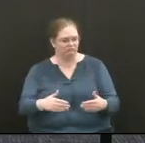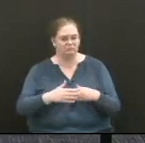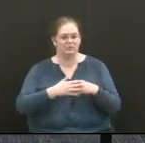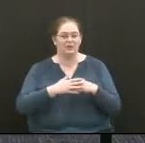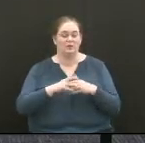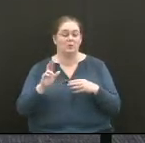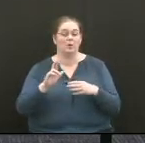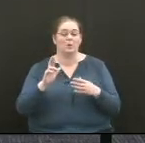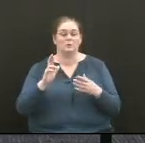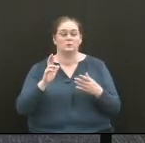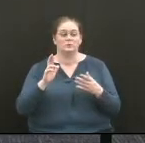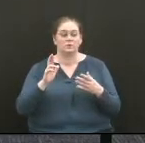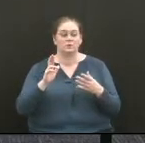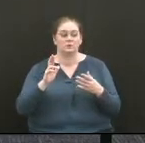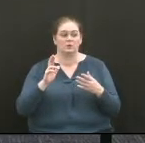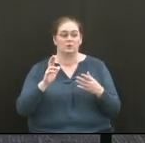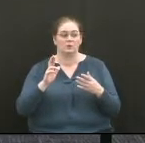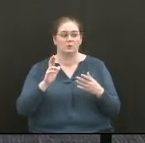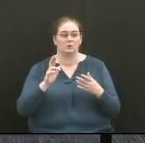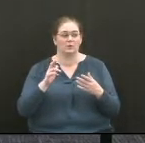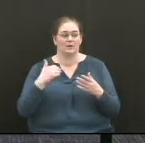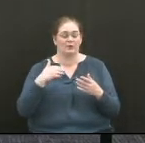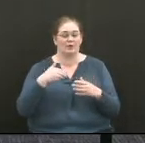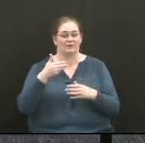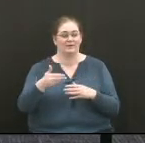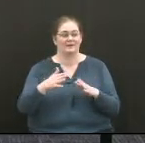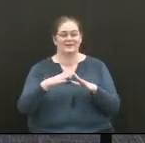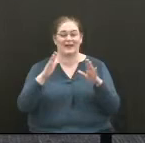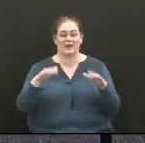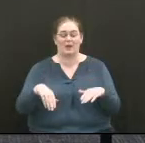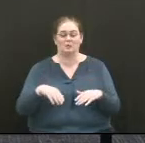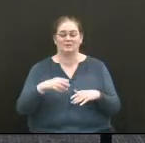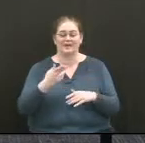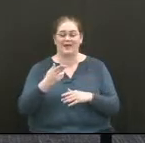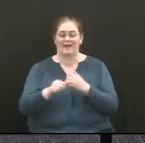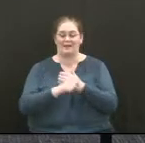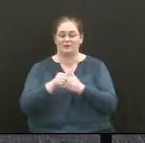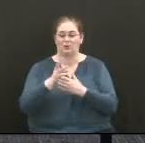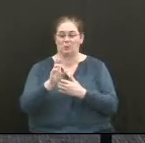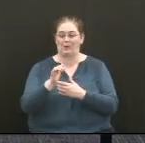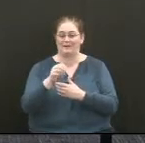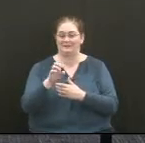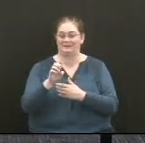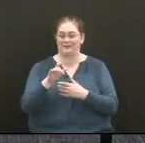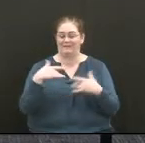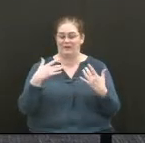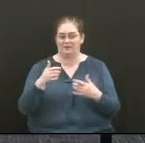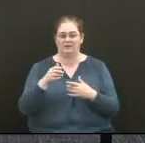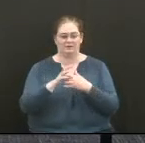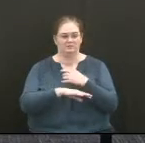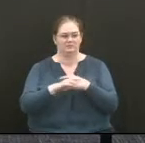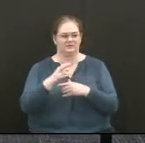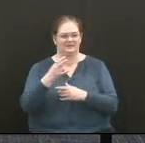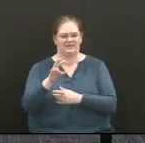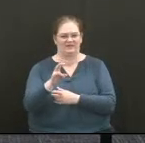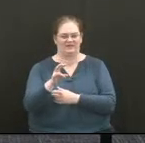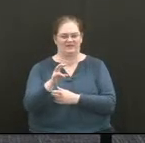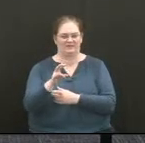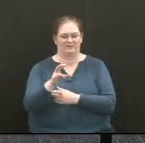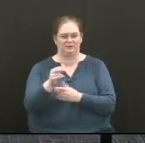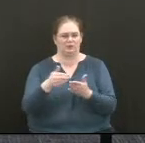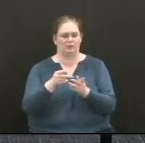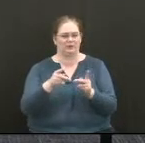also hosting our next household hazardous waste event on October 17th at a new location